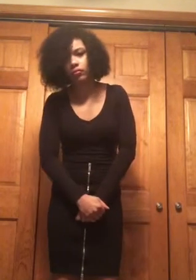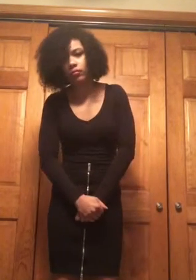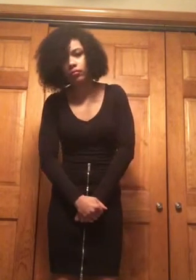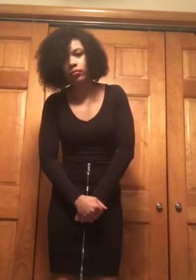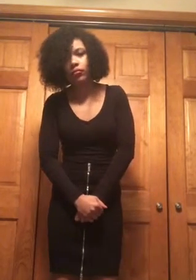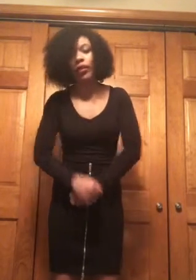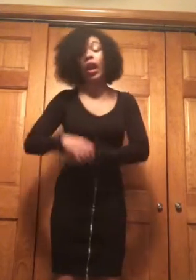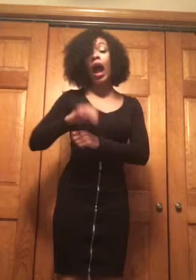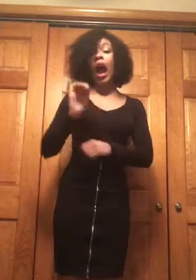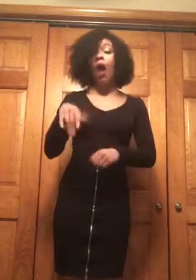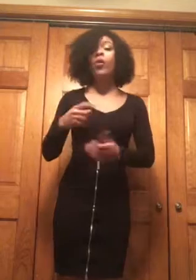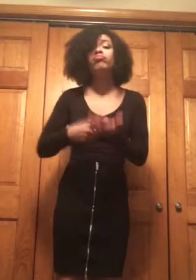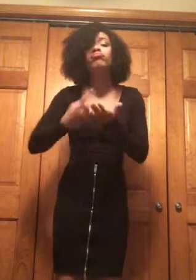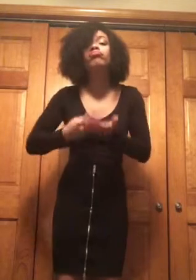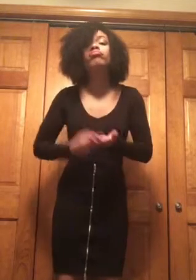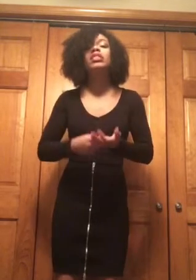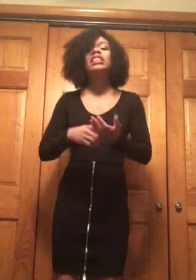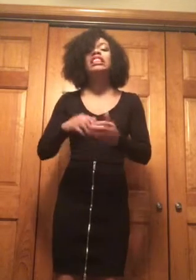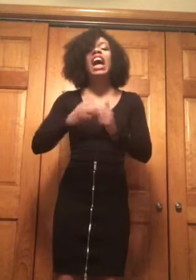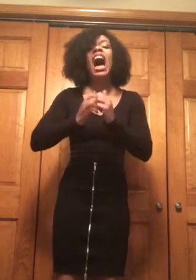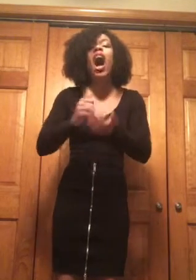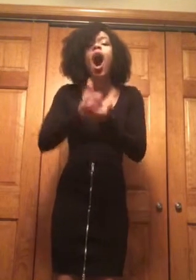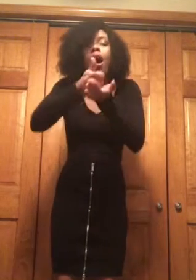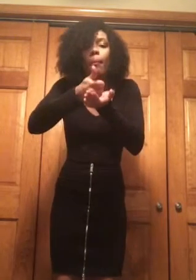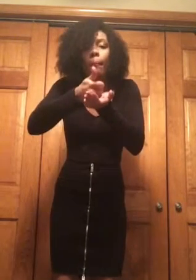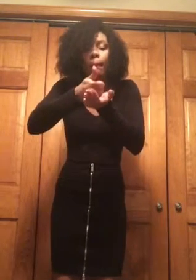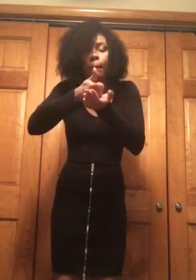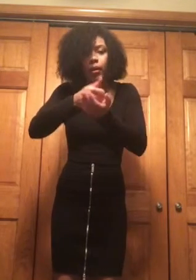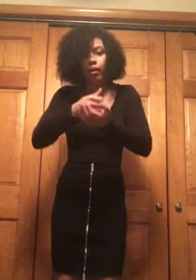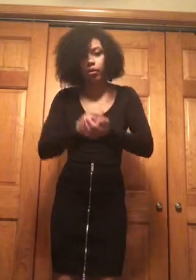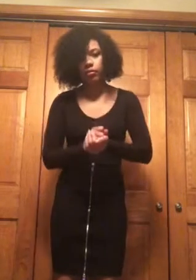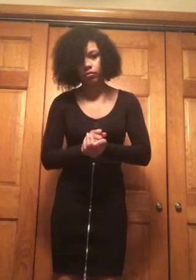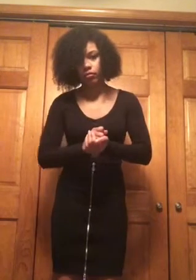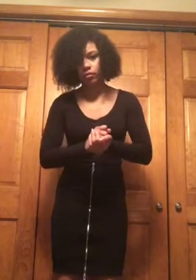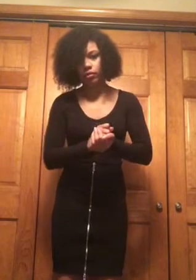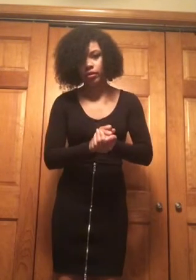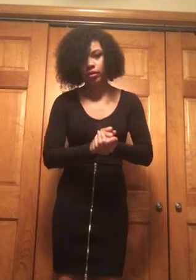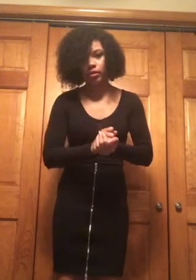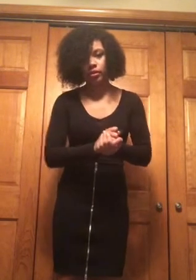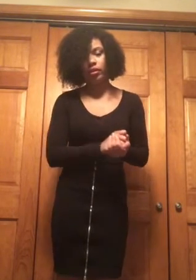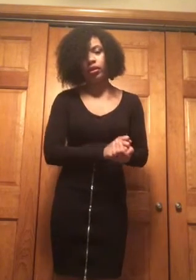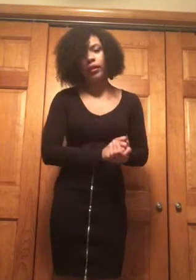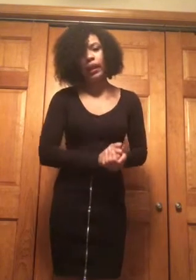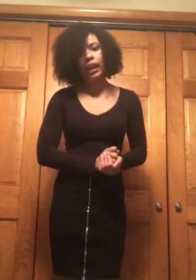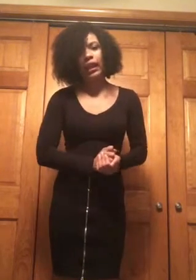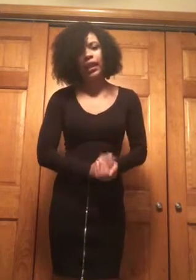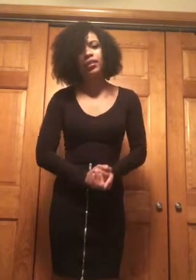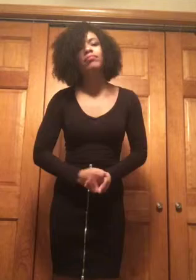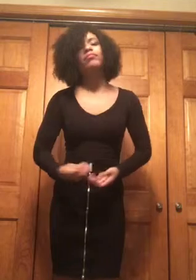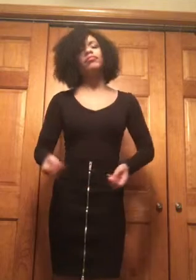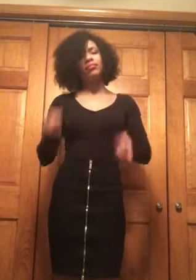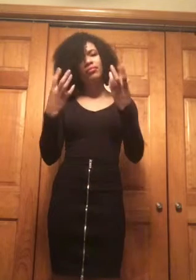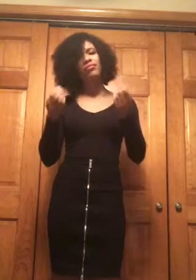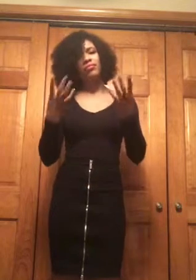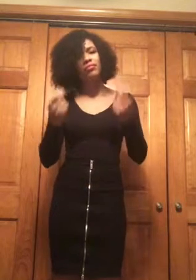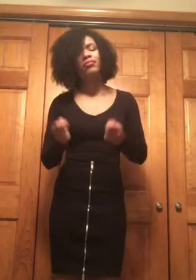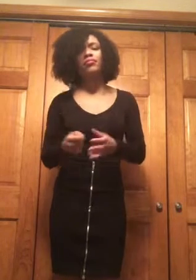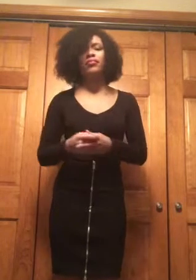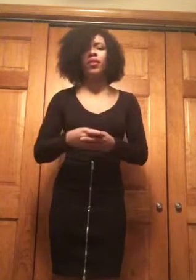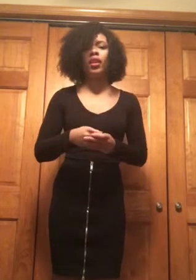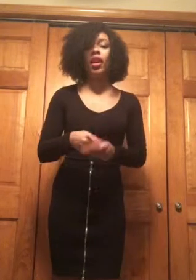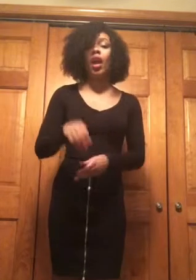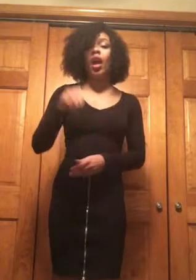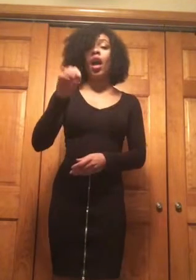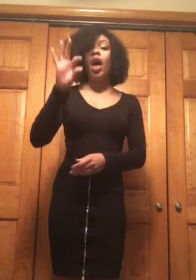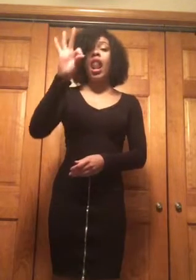to tell you exactly what you can do to help us deaf folks right now, today. For many of you, you may be surprised to